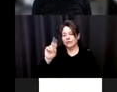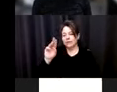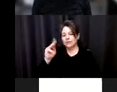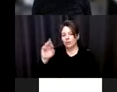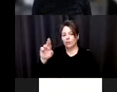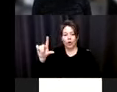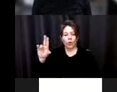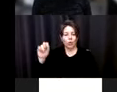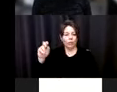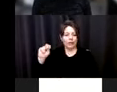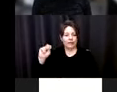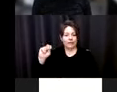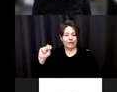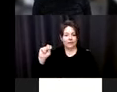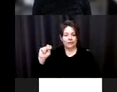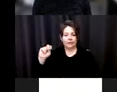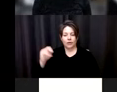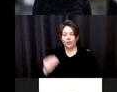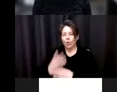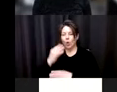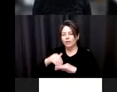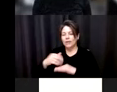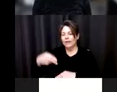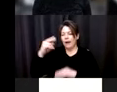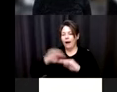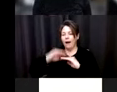also grows at higher altitudes.